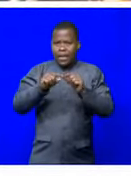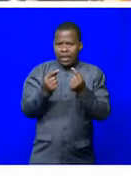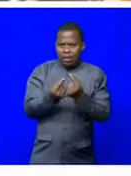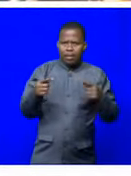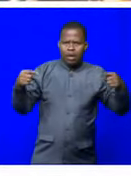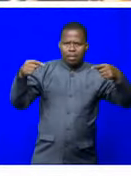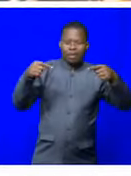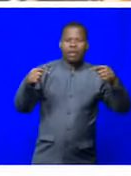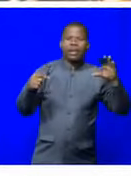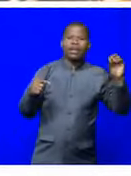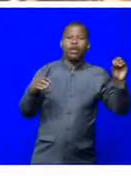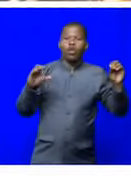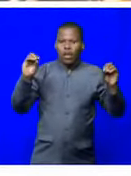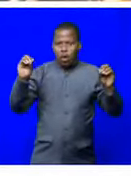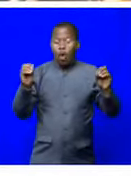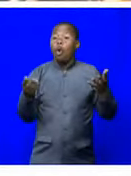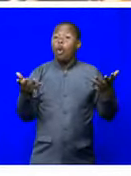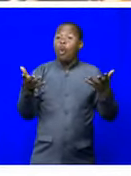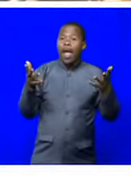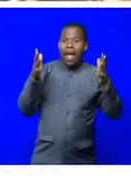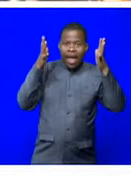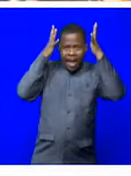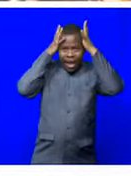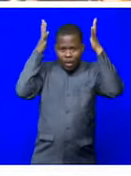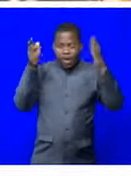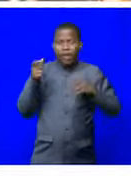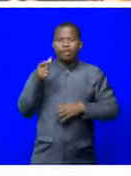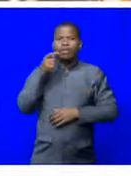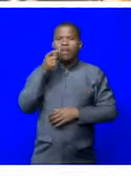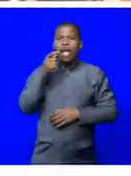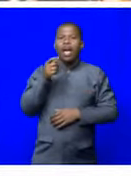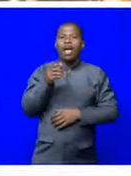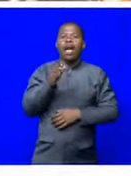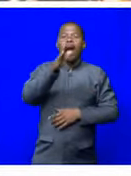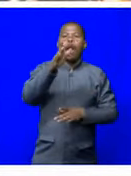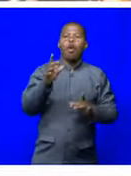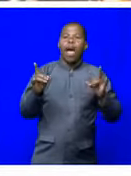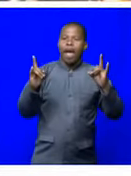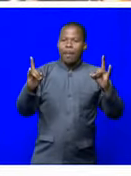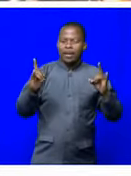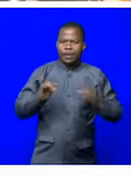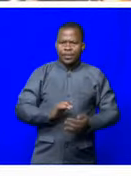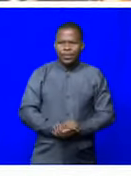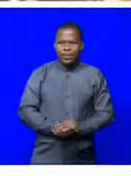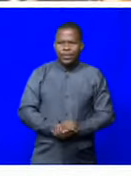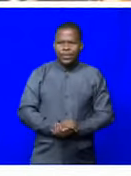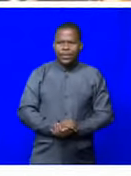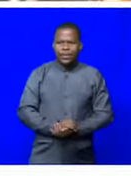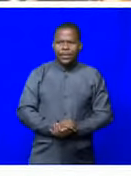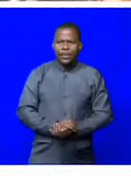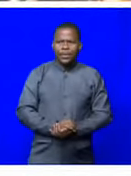amabili adlala ngekulingana ngelicanza ecanzeni enkundleni yeSive kaSomhlolo.